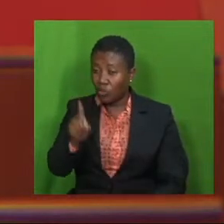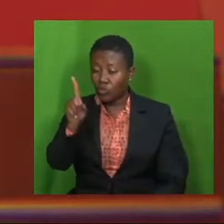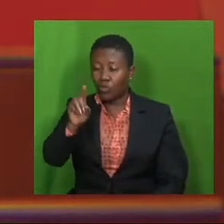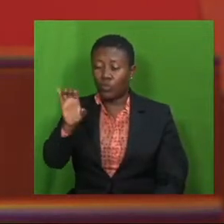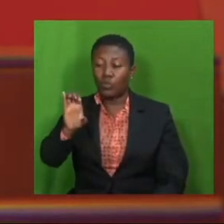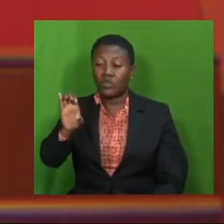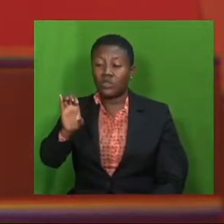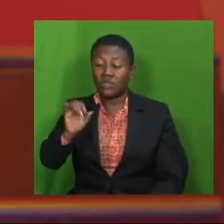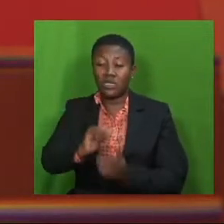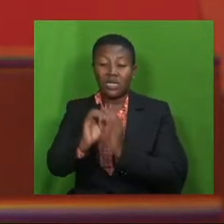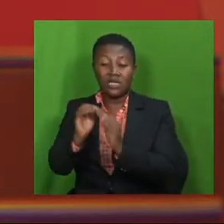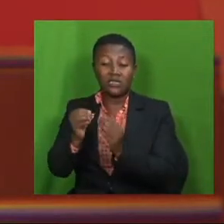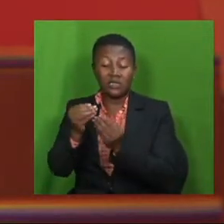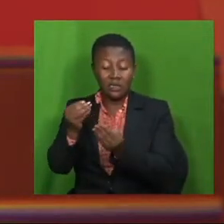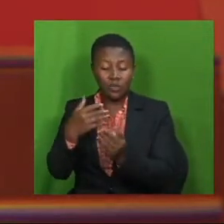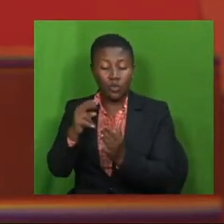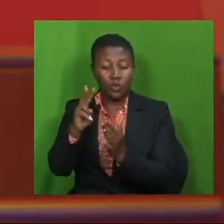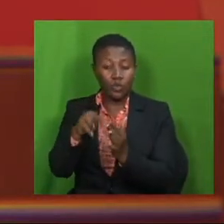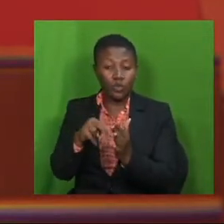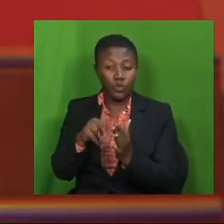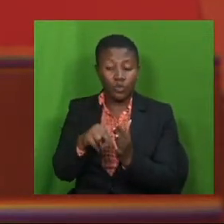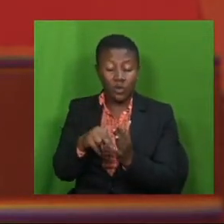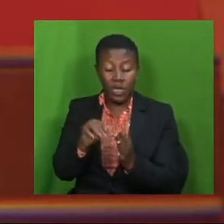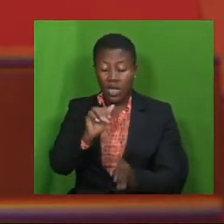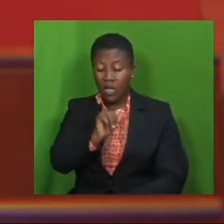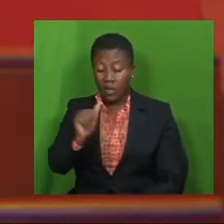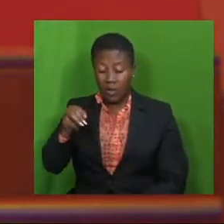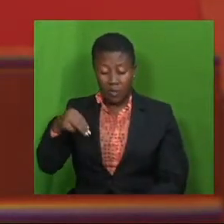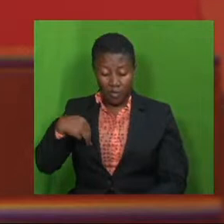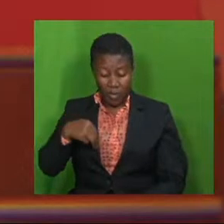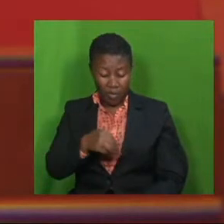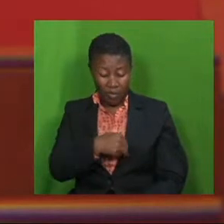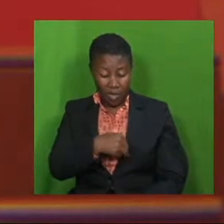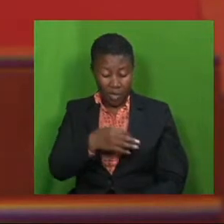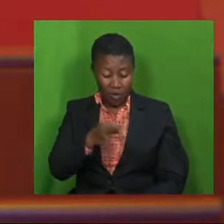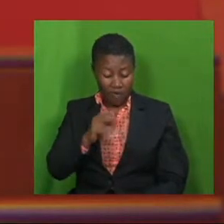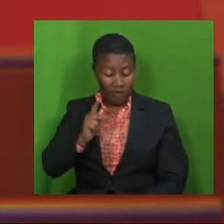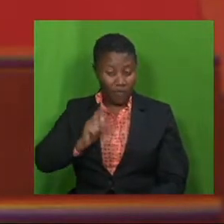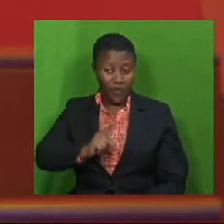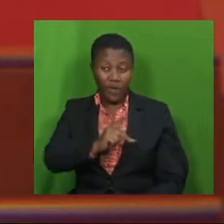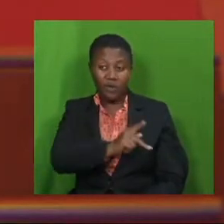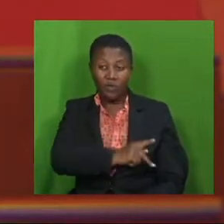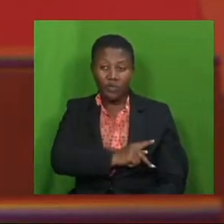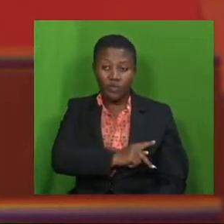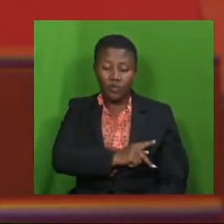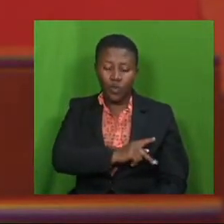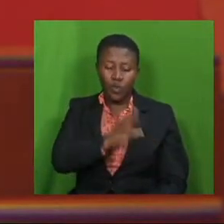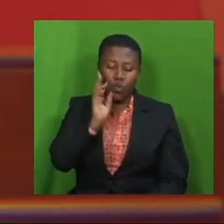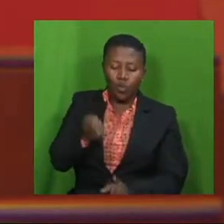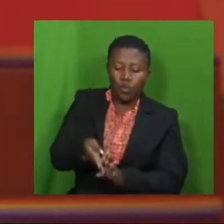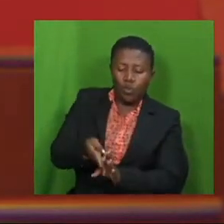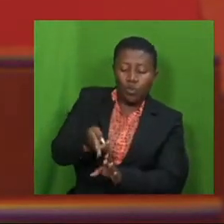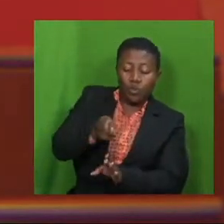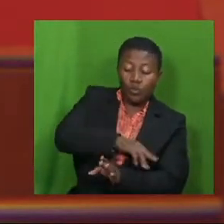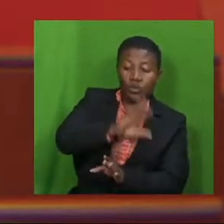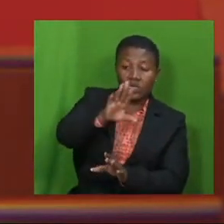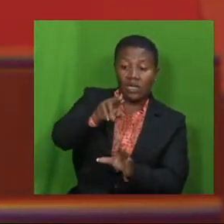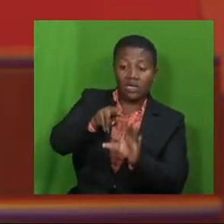and I quote, "A member of Parliament shall vacate his seat in